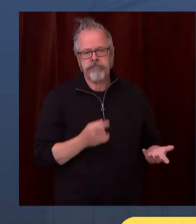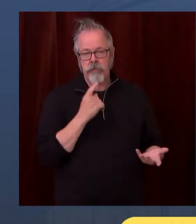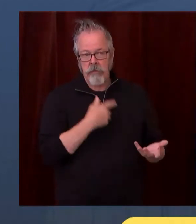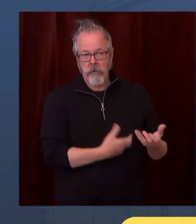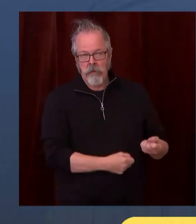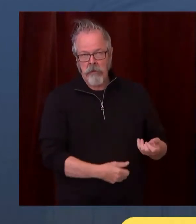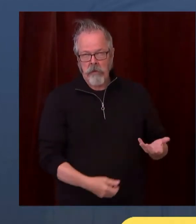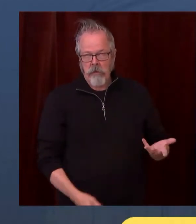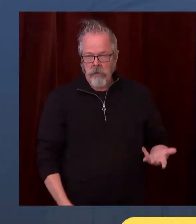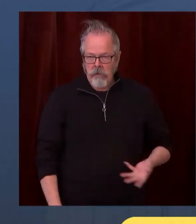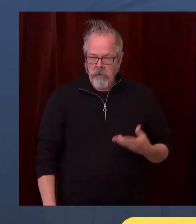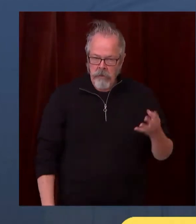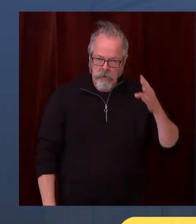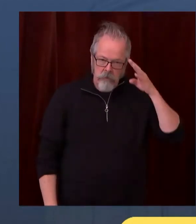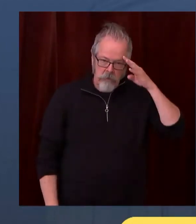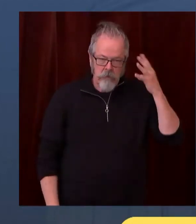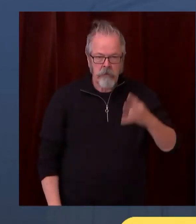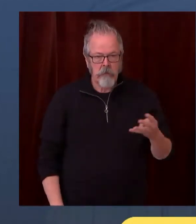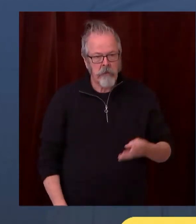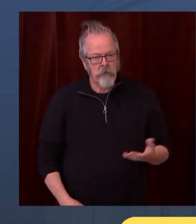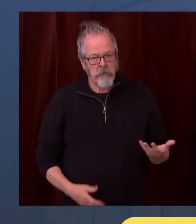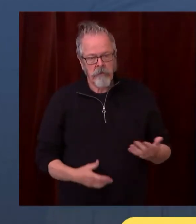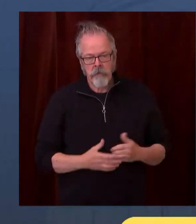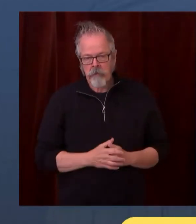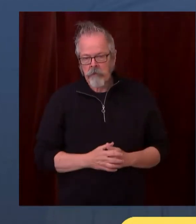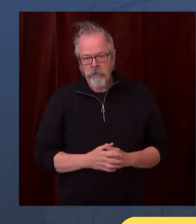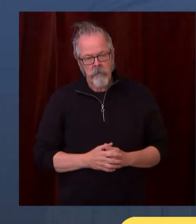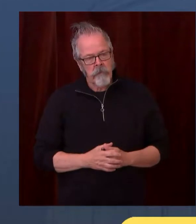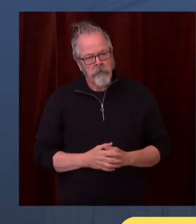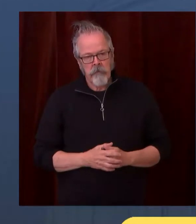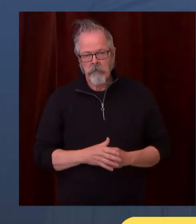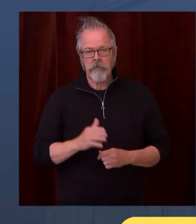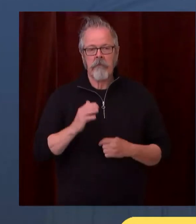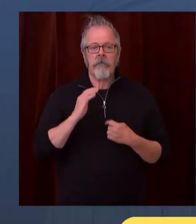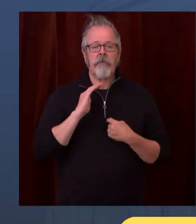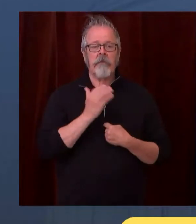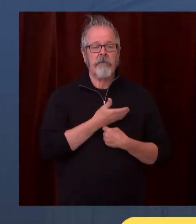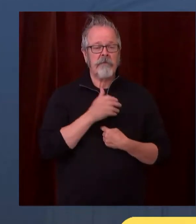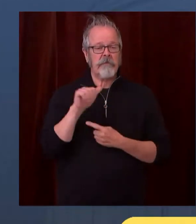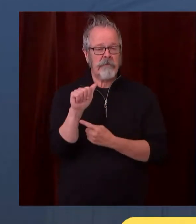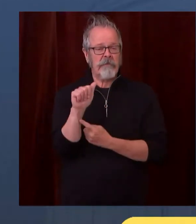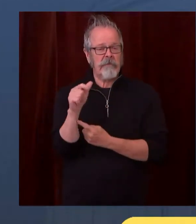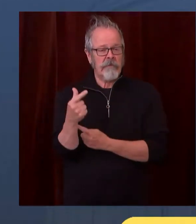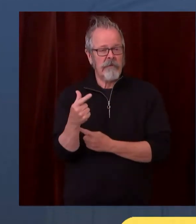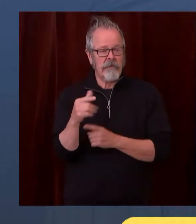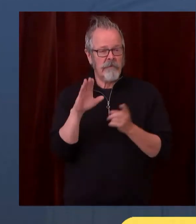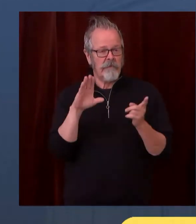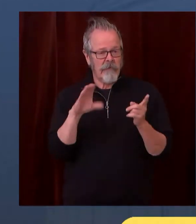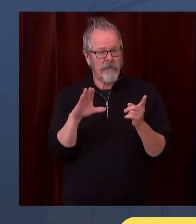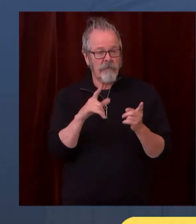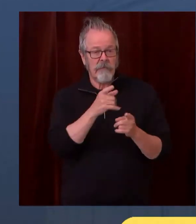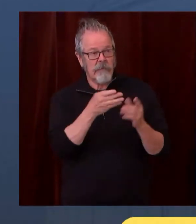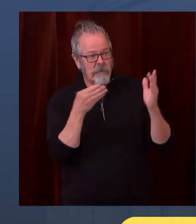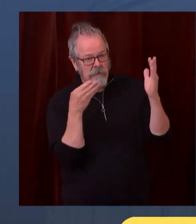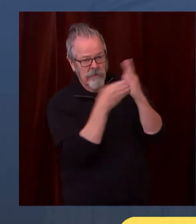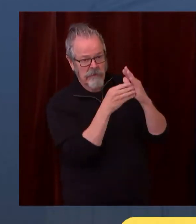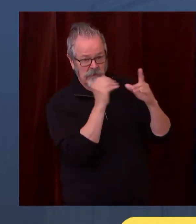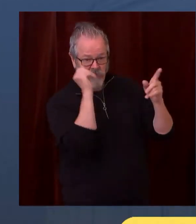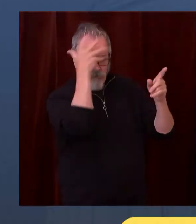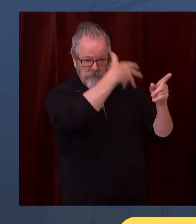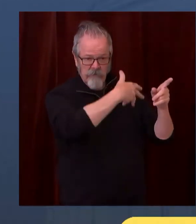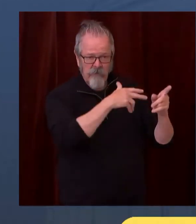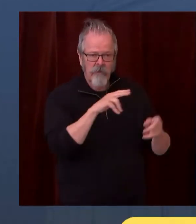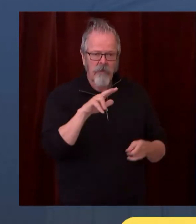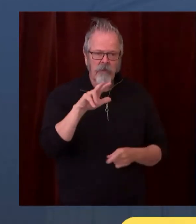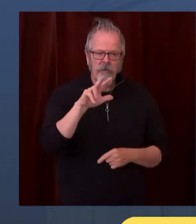about 30-1, which is an amazing win-loss record against the Trump administration. And I'm glad that we're again protecting